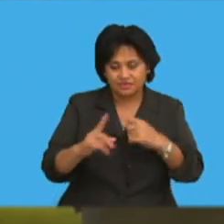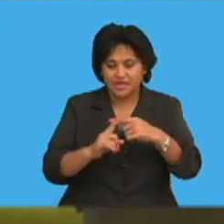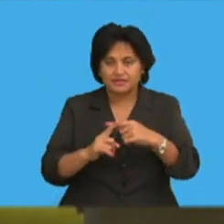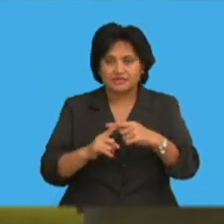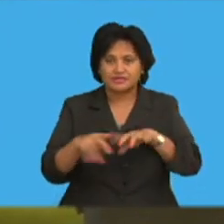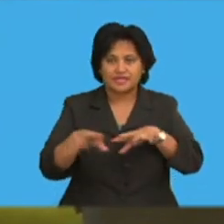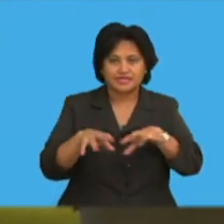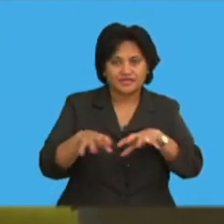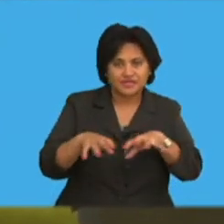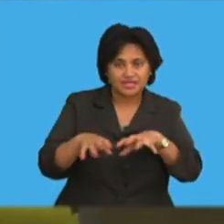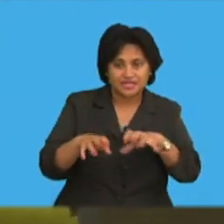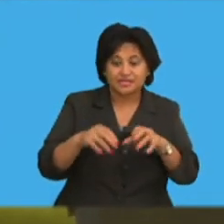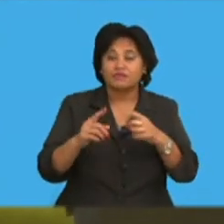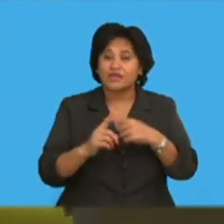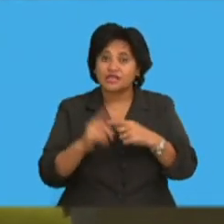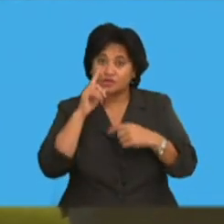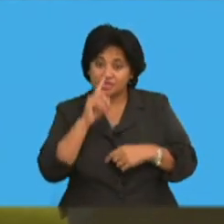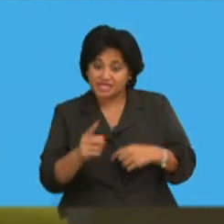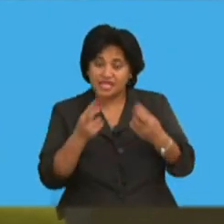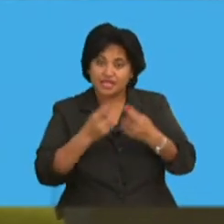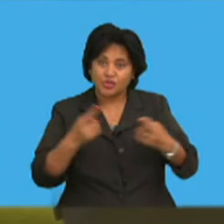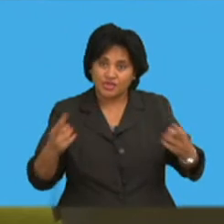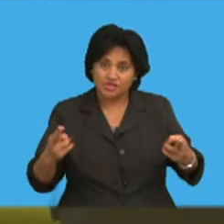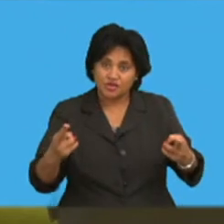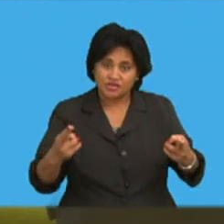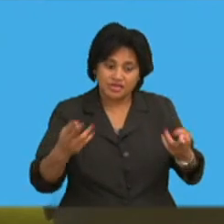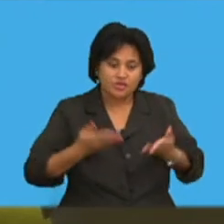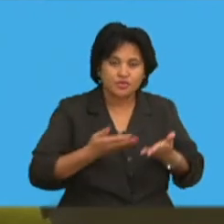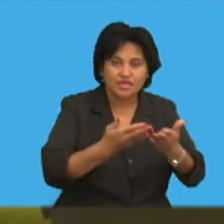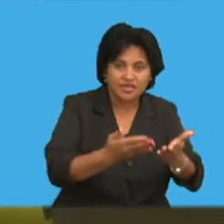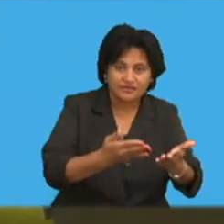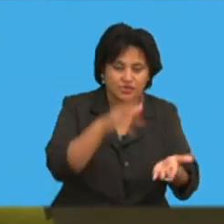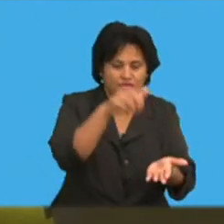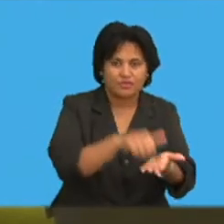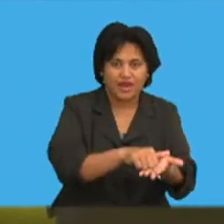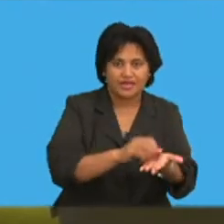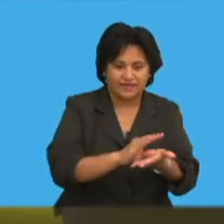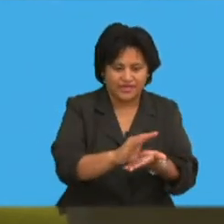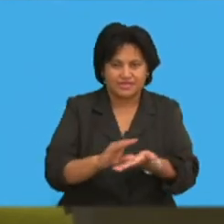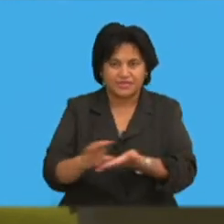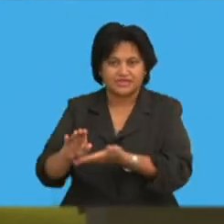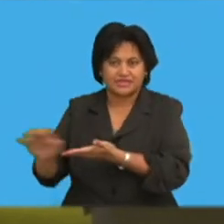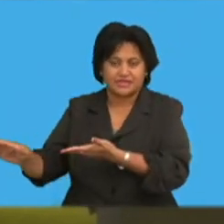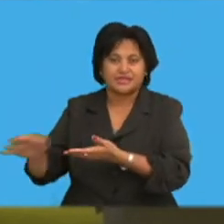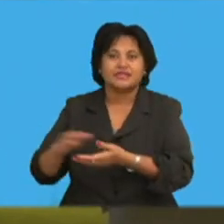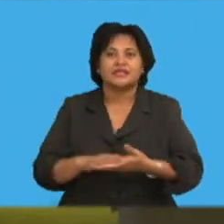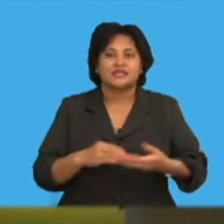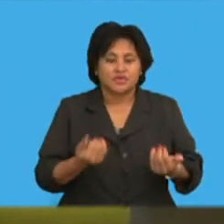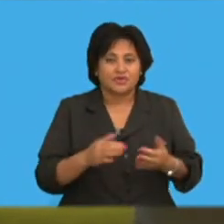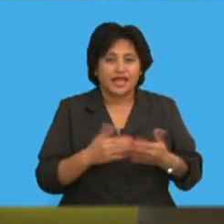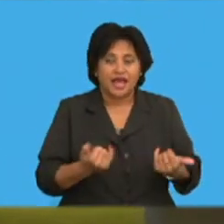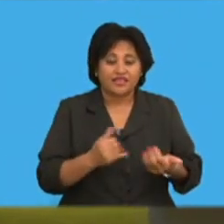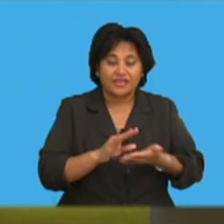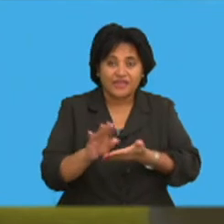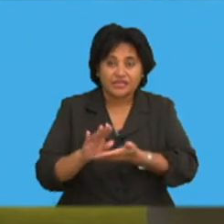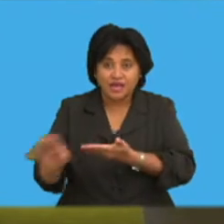that the resources are actually channeled towards attracting the right kind of investment and investors. Therefore, Madam Speaker, the Investment Reform Action